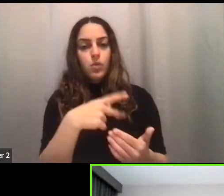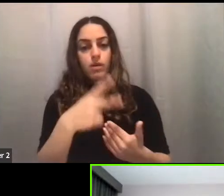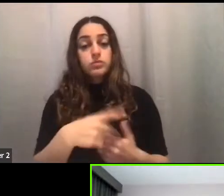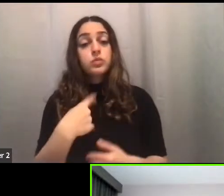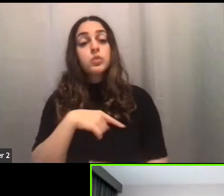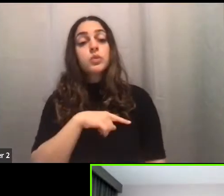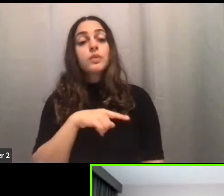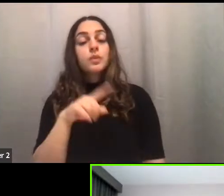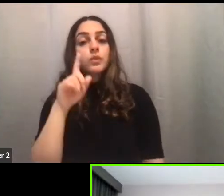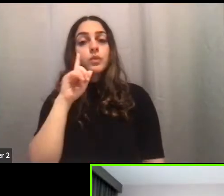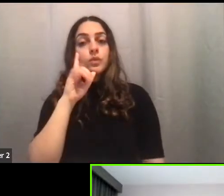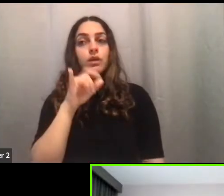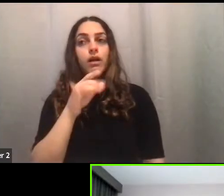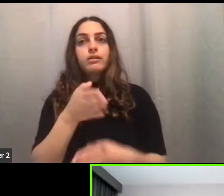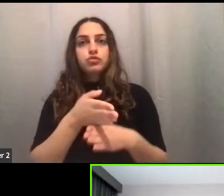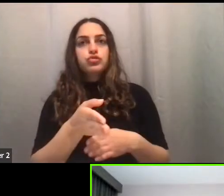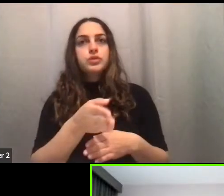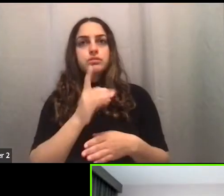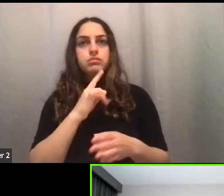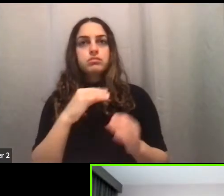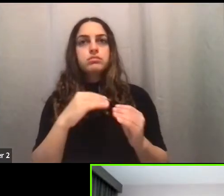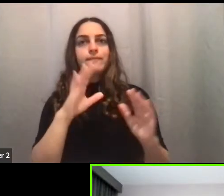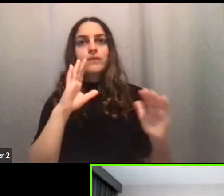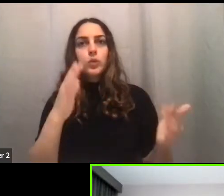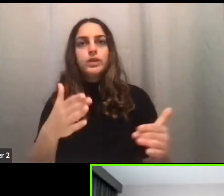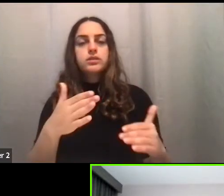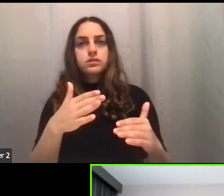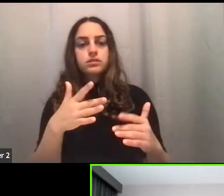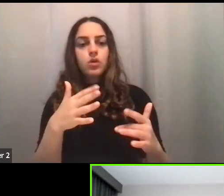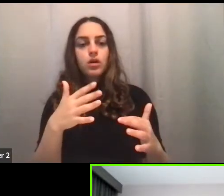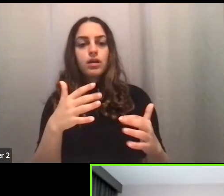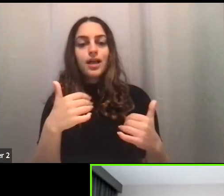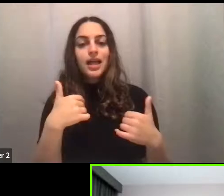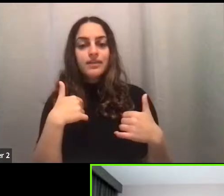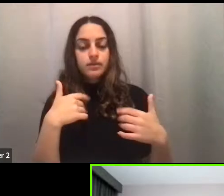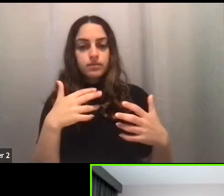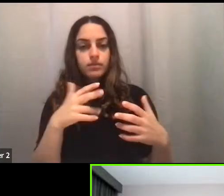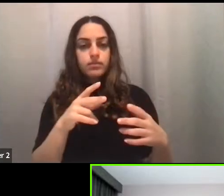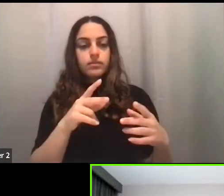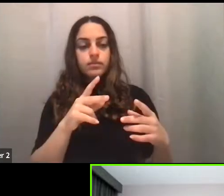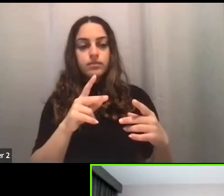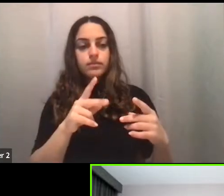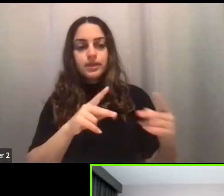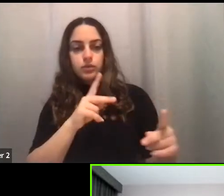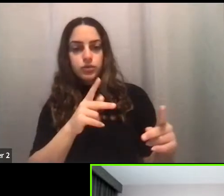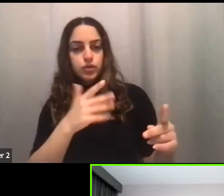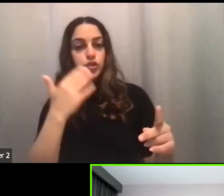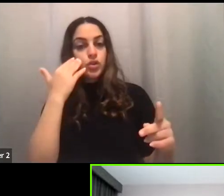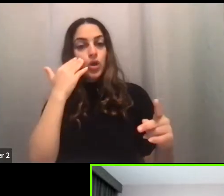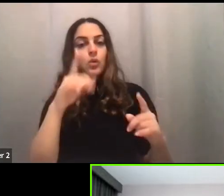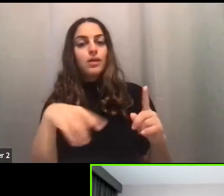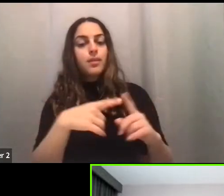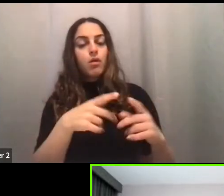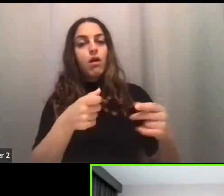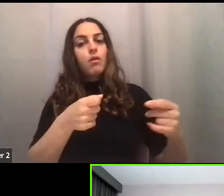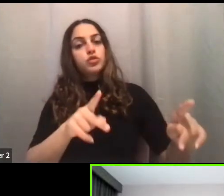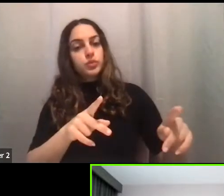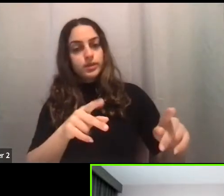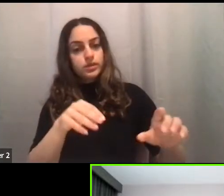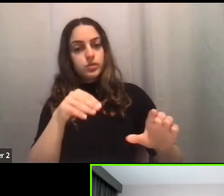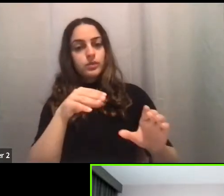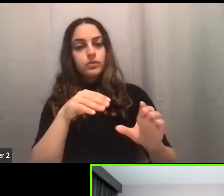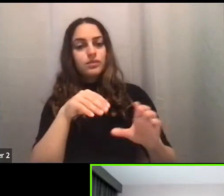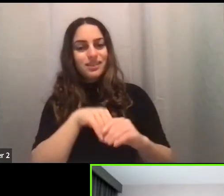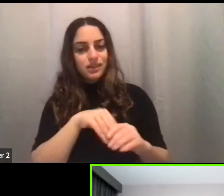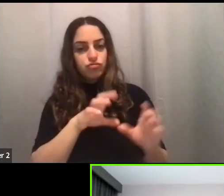industry is really focused on getting people to know about the opportunities in construction to provide